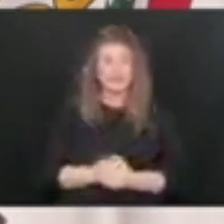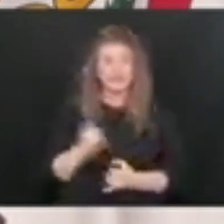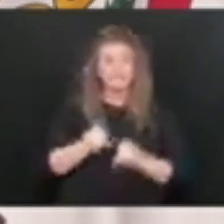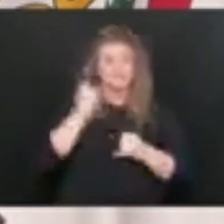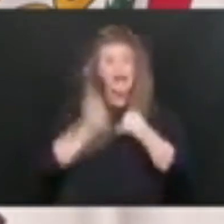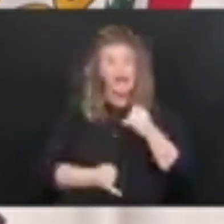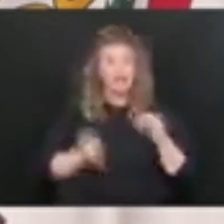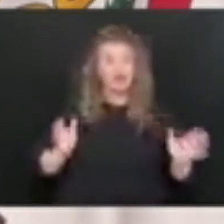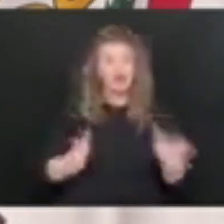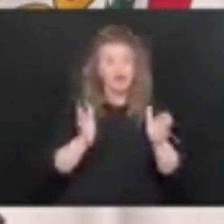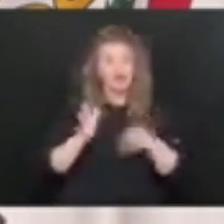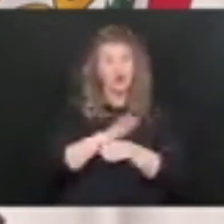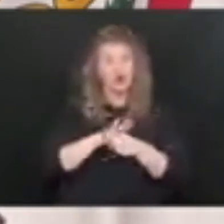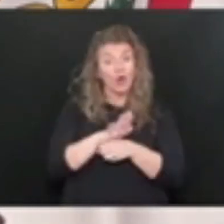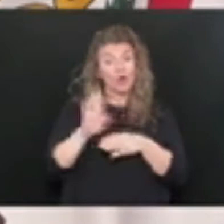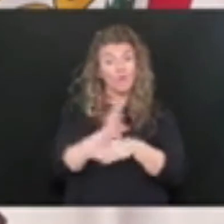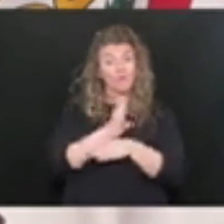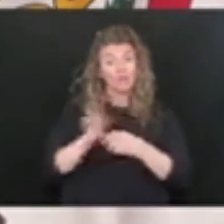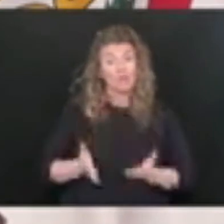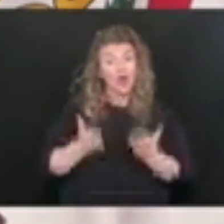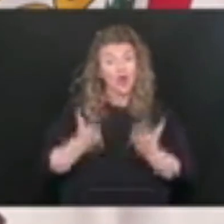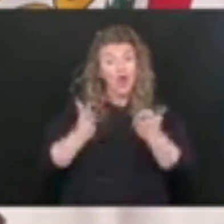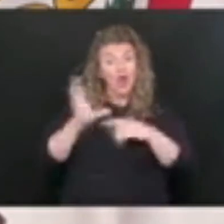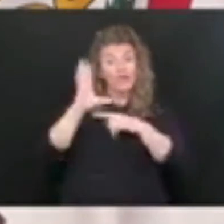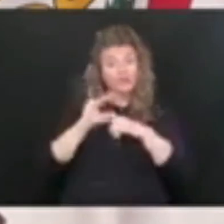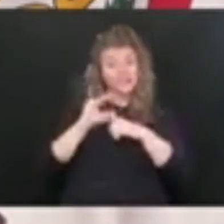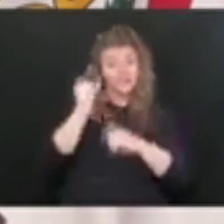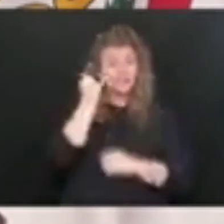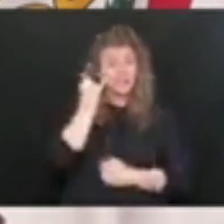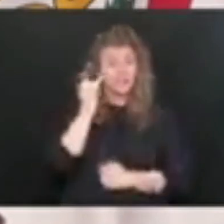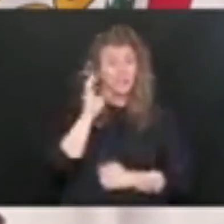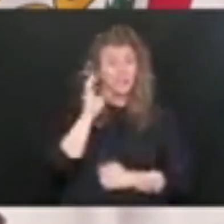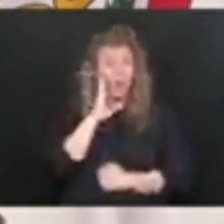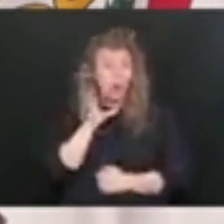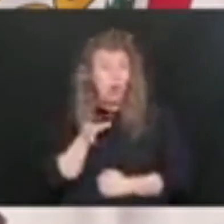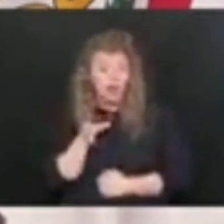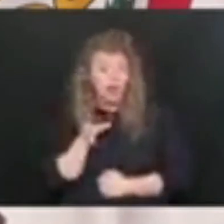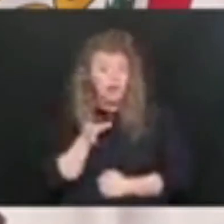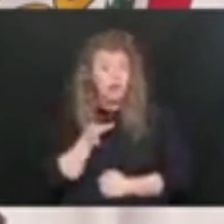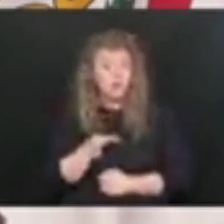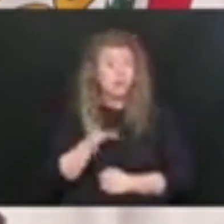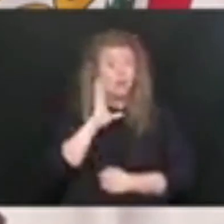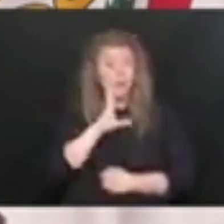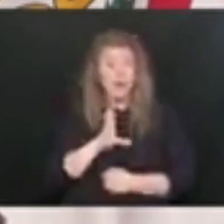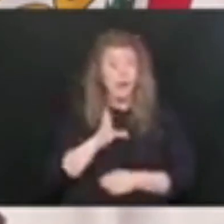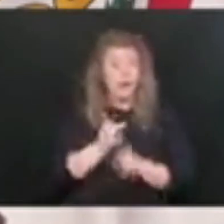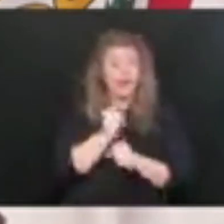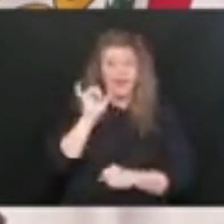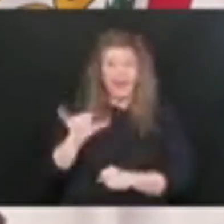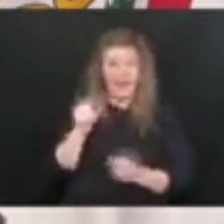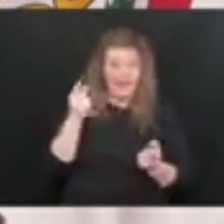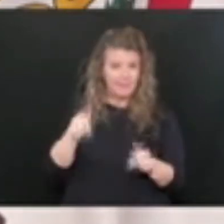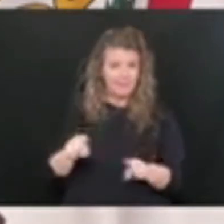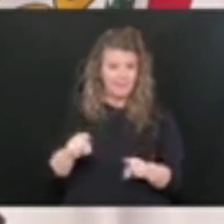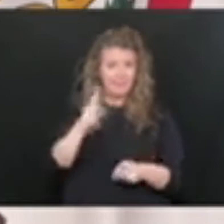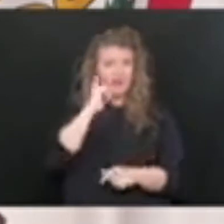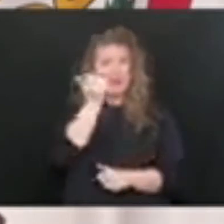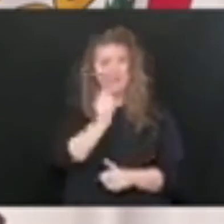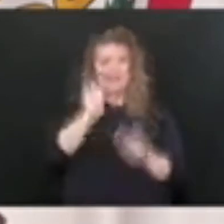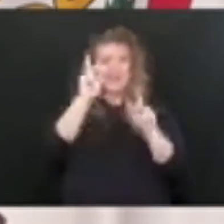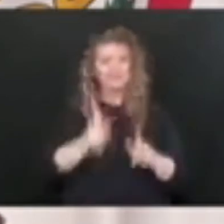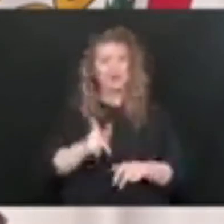encourage our local businesses to offer discounts if they would. We'll absolutely get that out for anybody